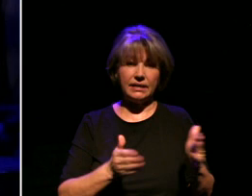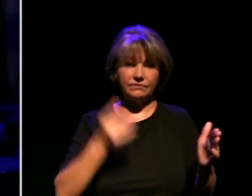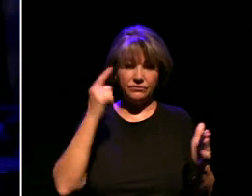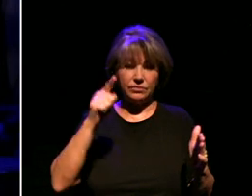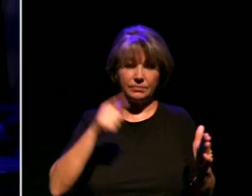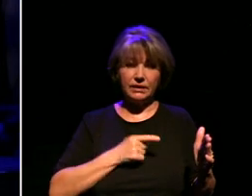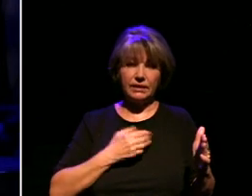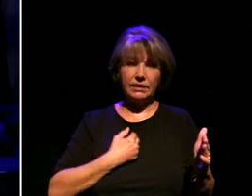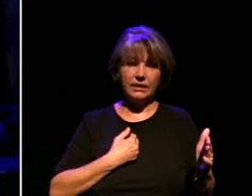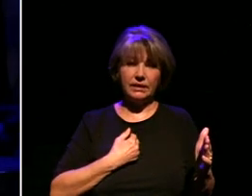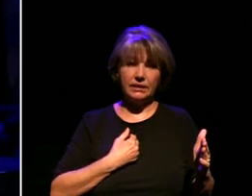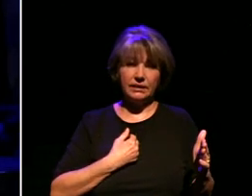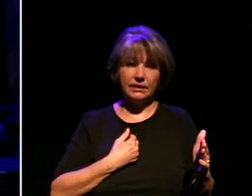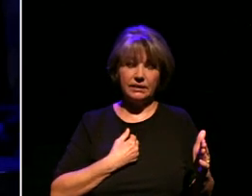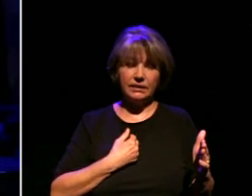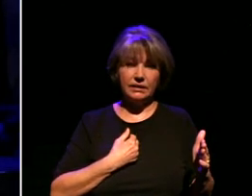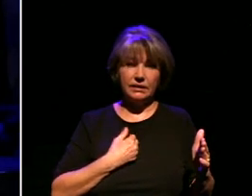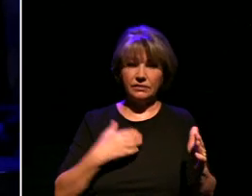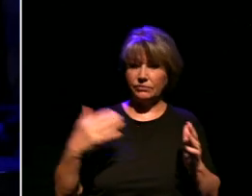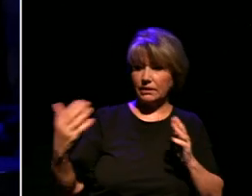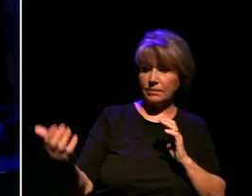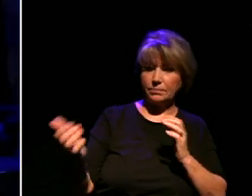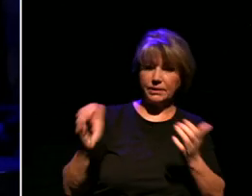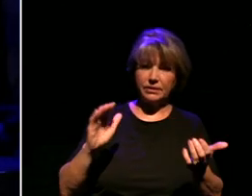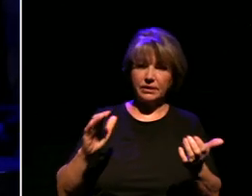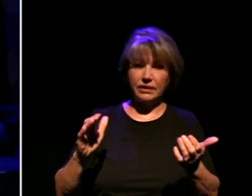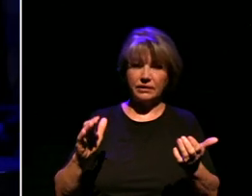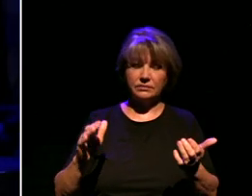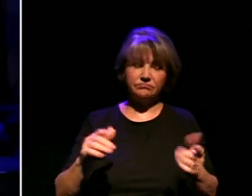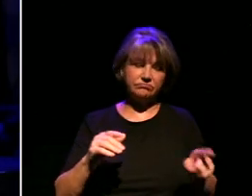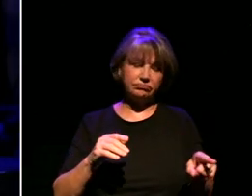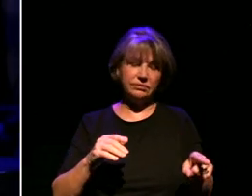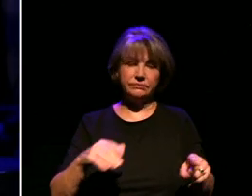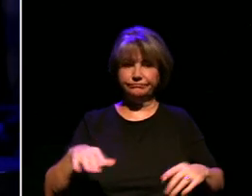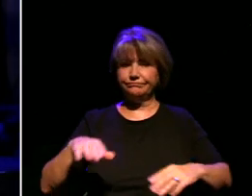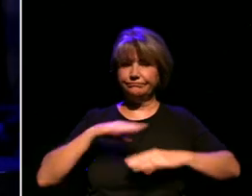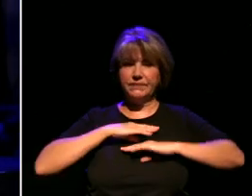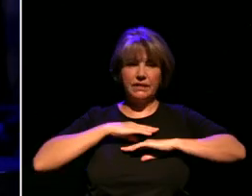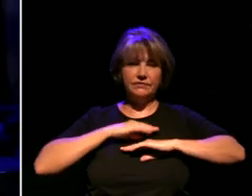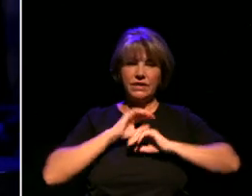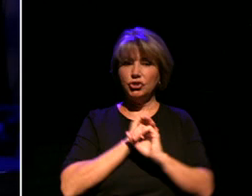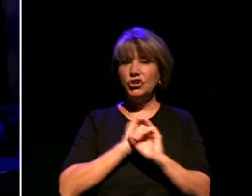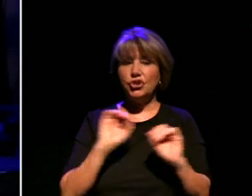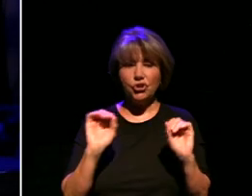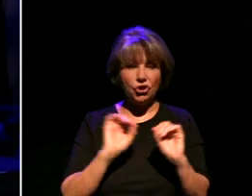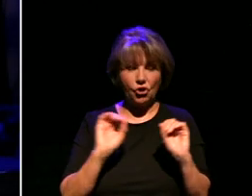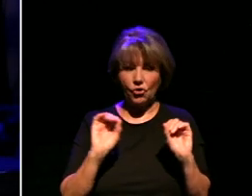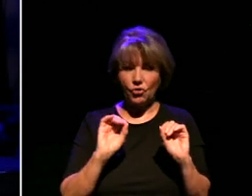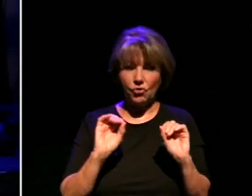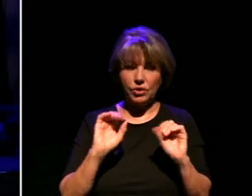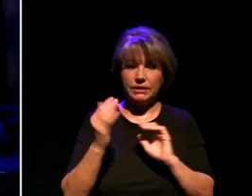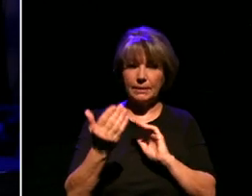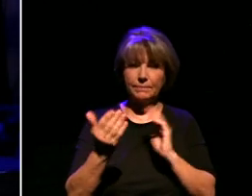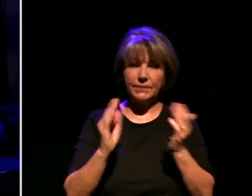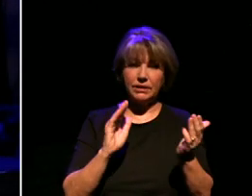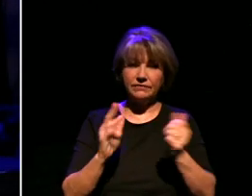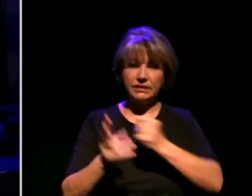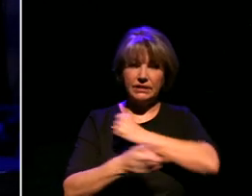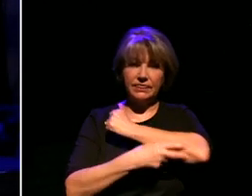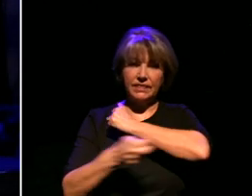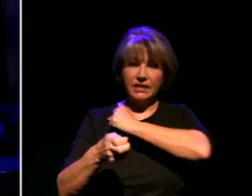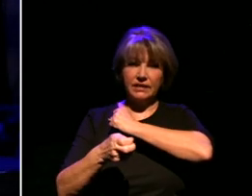by comparison, by dissatisfaction. And comparison is the thief to